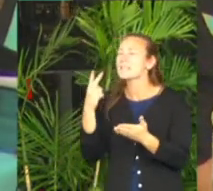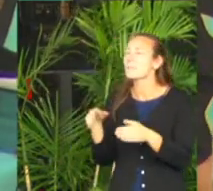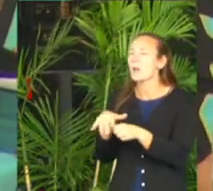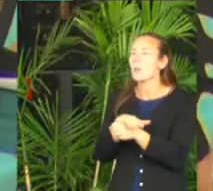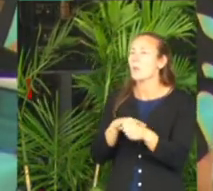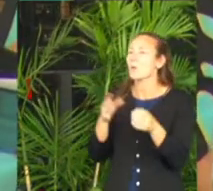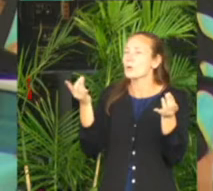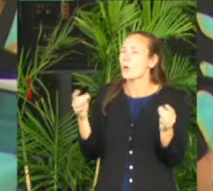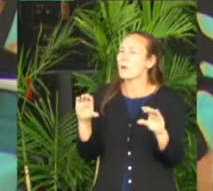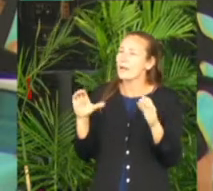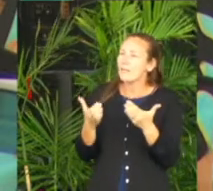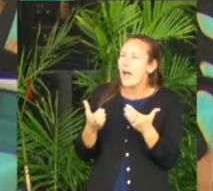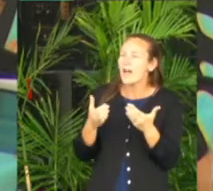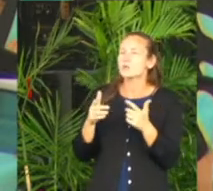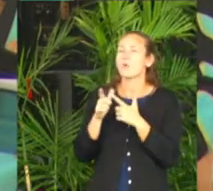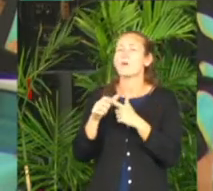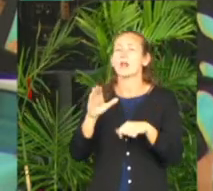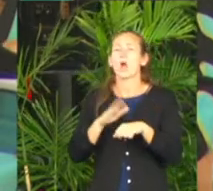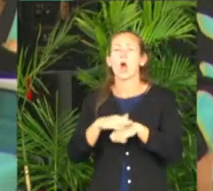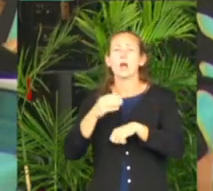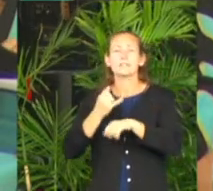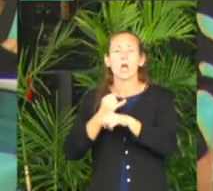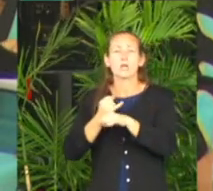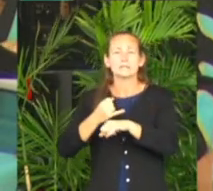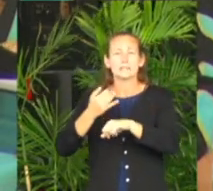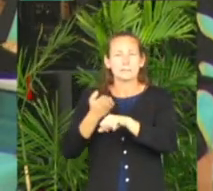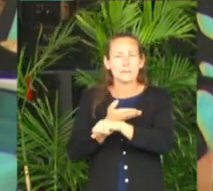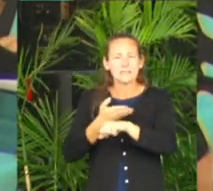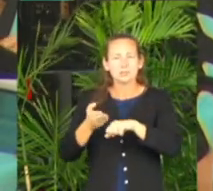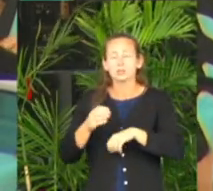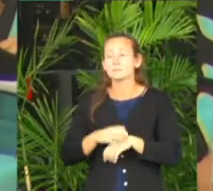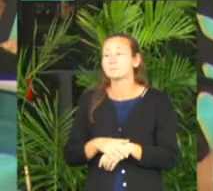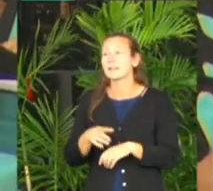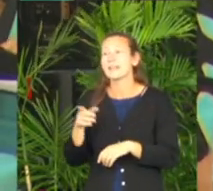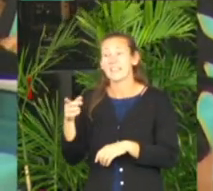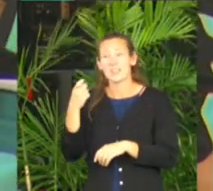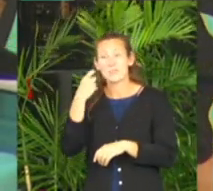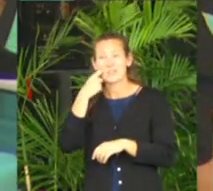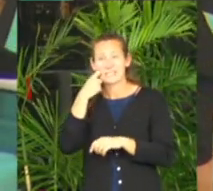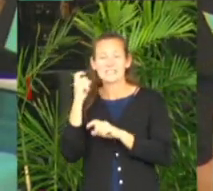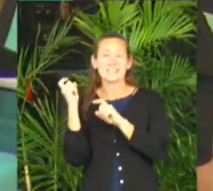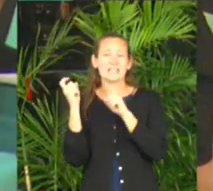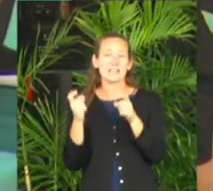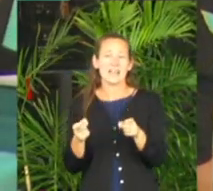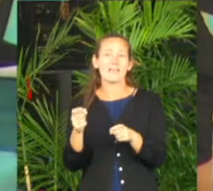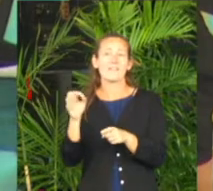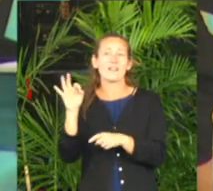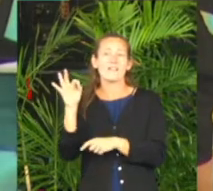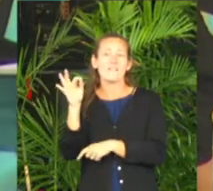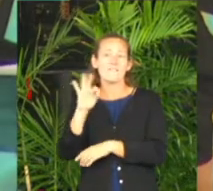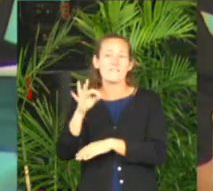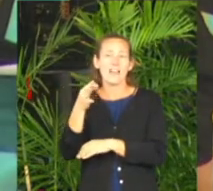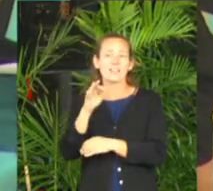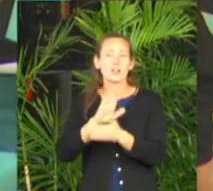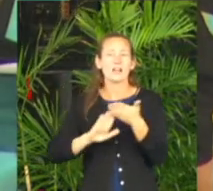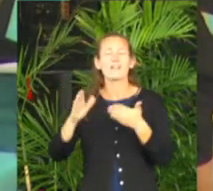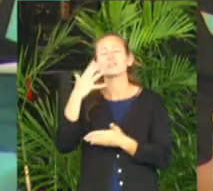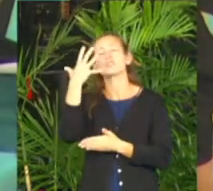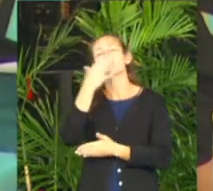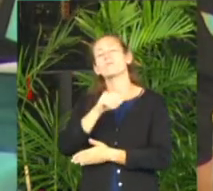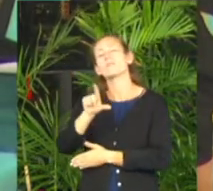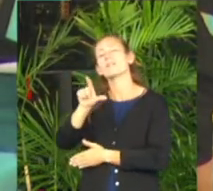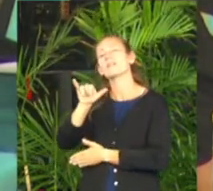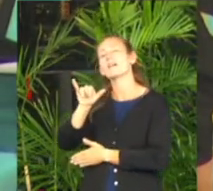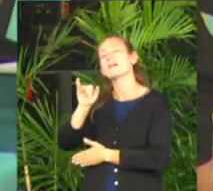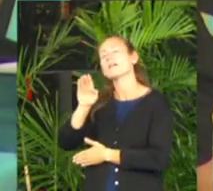class. He recently gifted Flagler College the beautiful labyrinth behind the art museum for all to